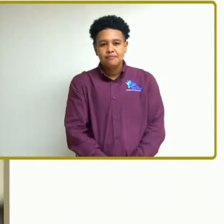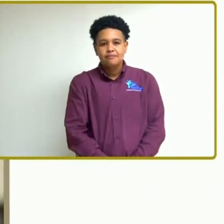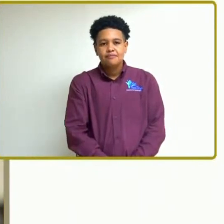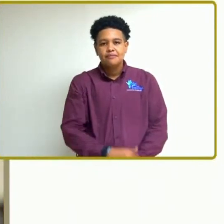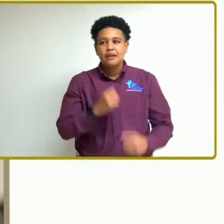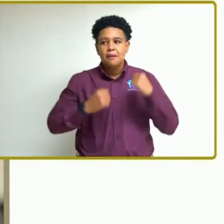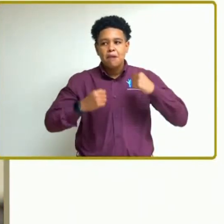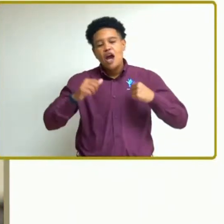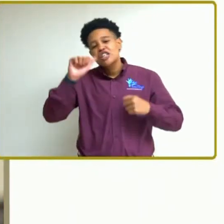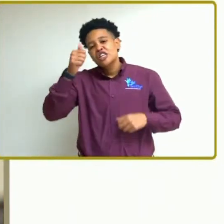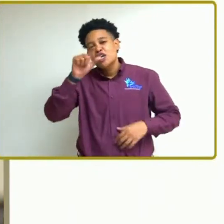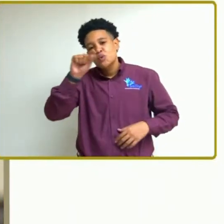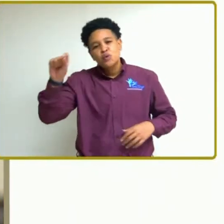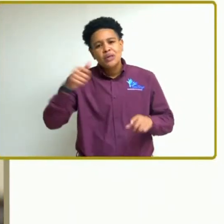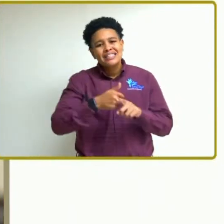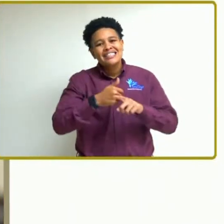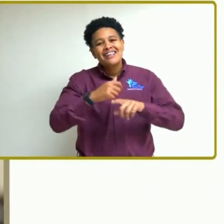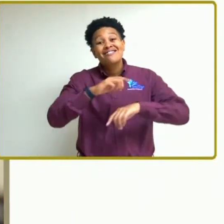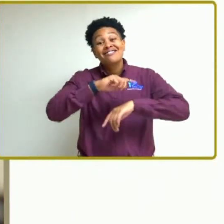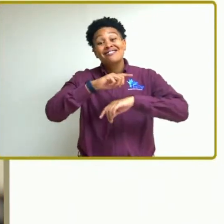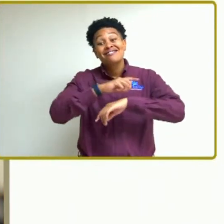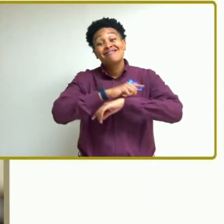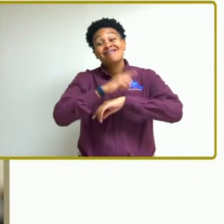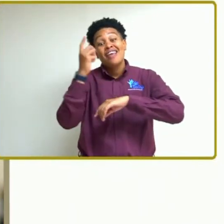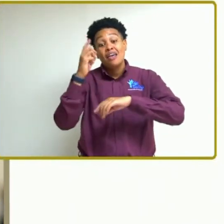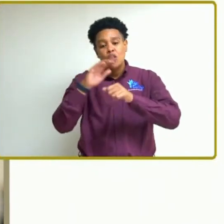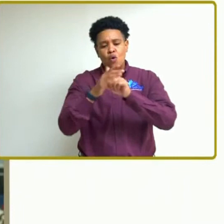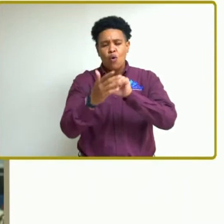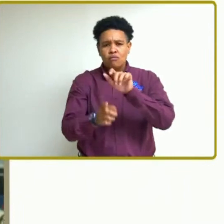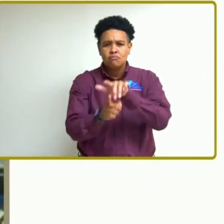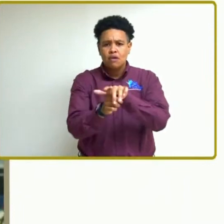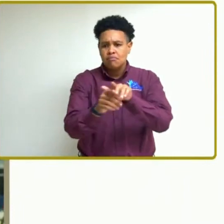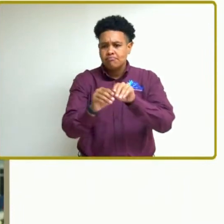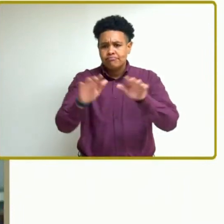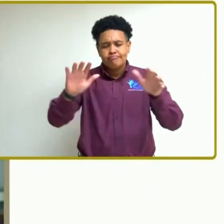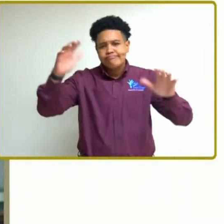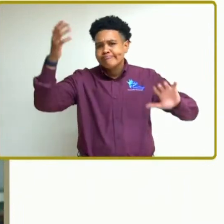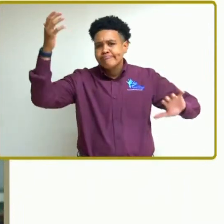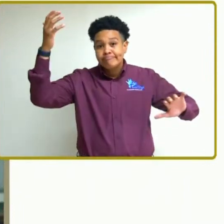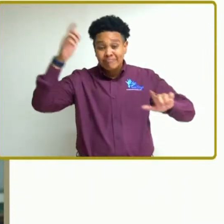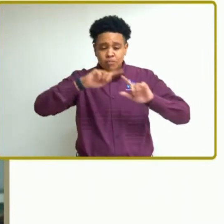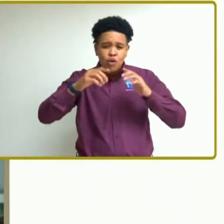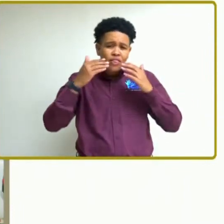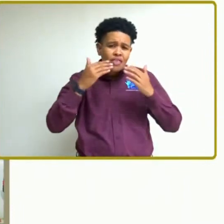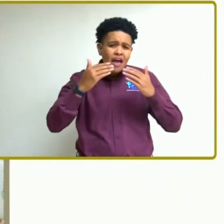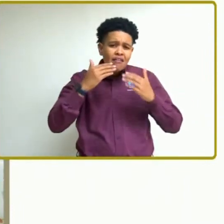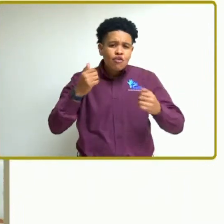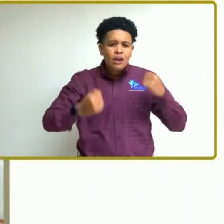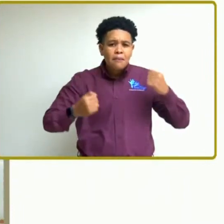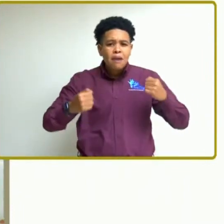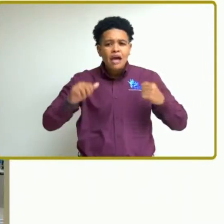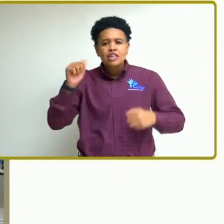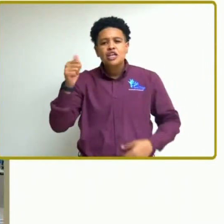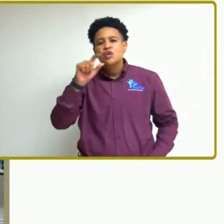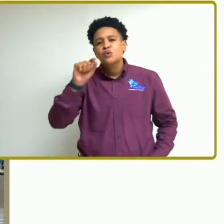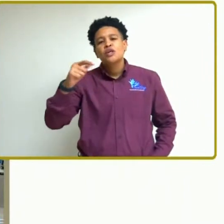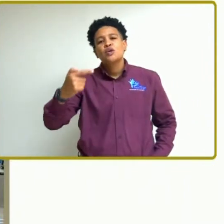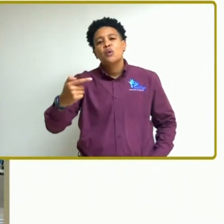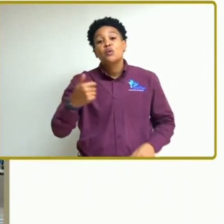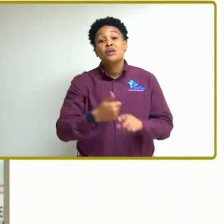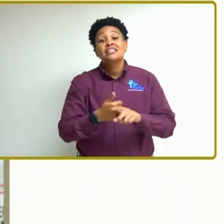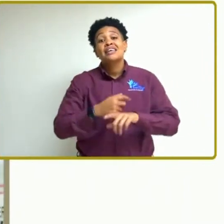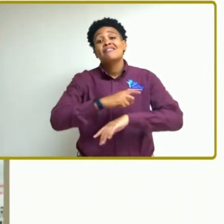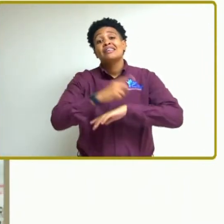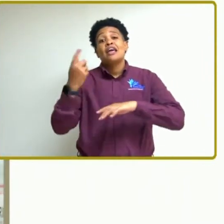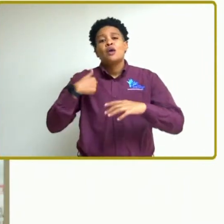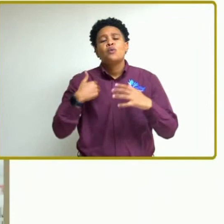March 10th, 2020 was the day COVID-19 turned our lives upside down. But thankfully, March 10th, 2021 was the day